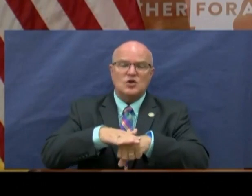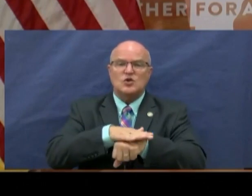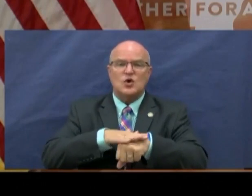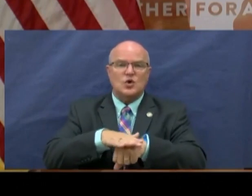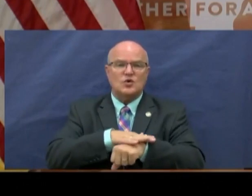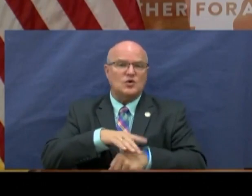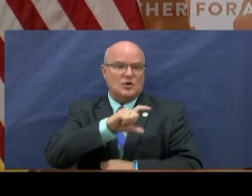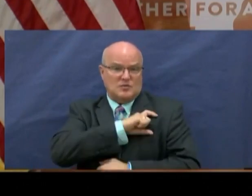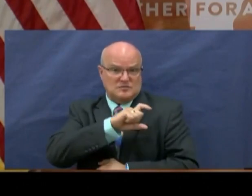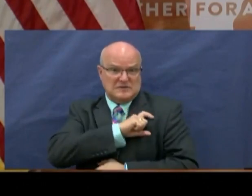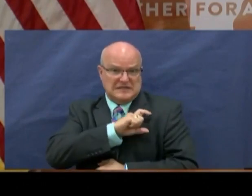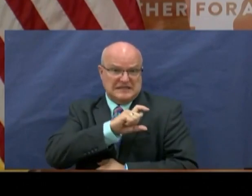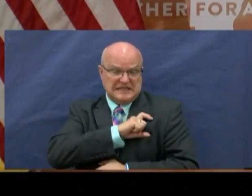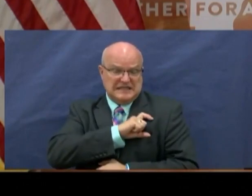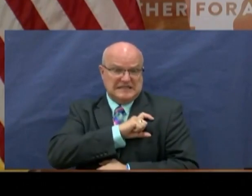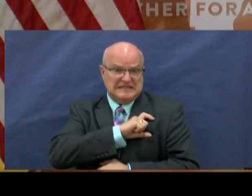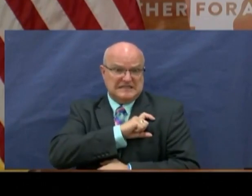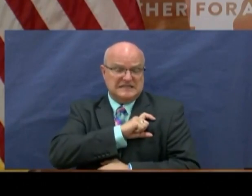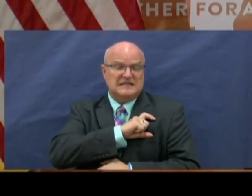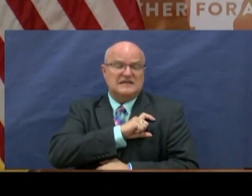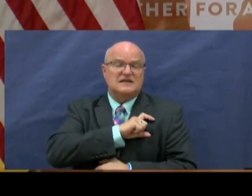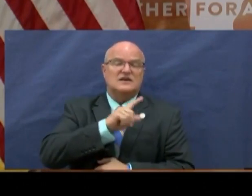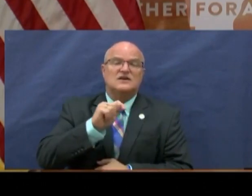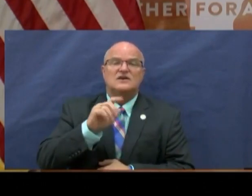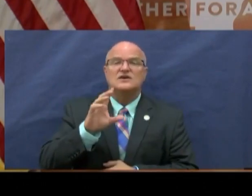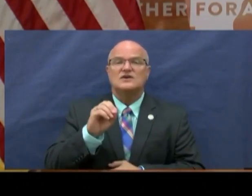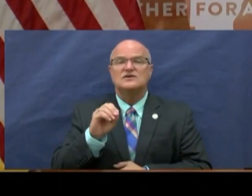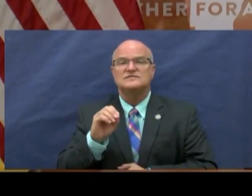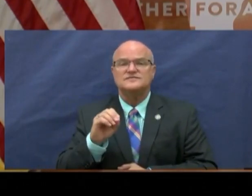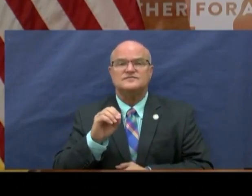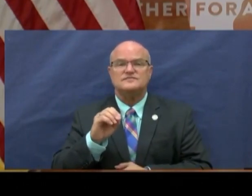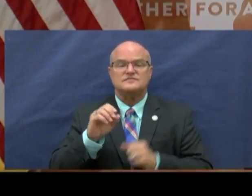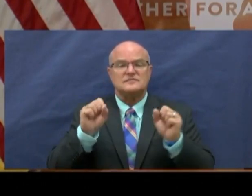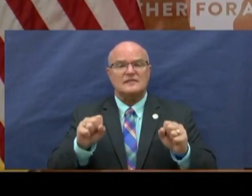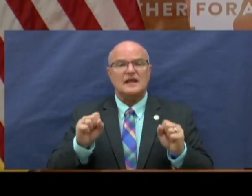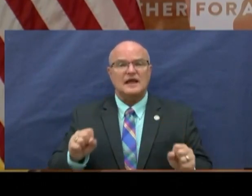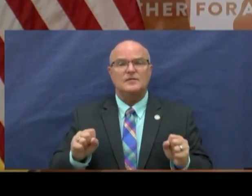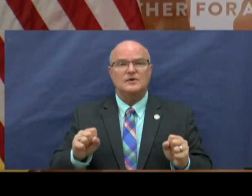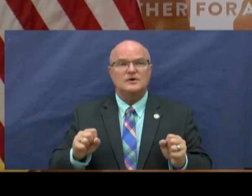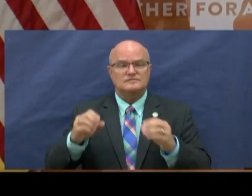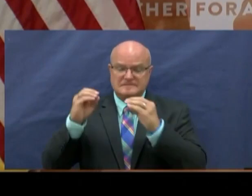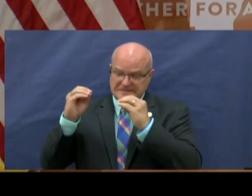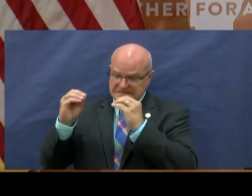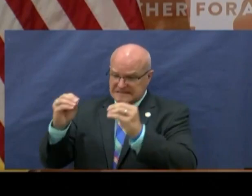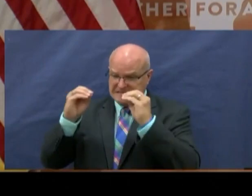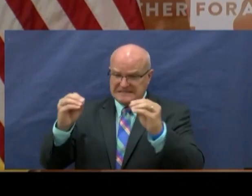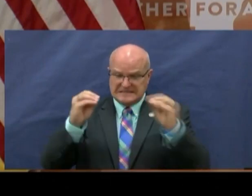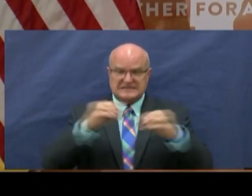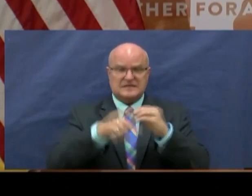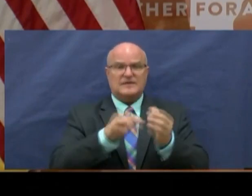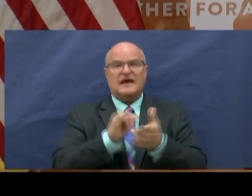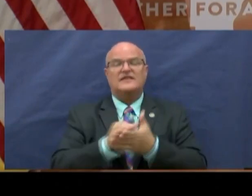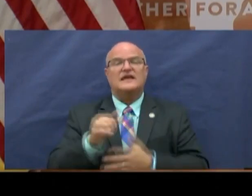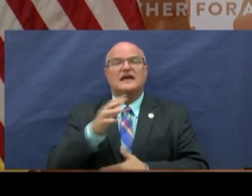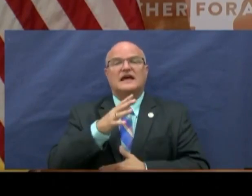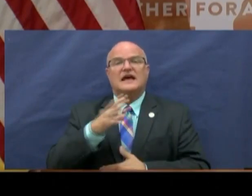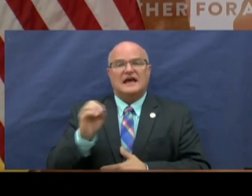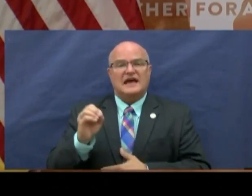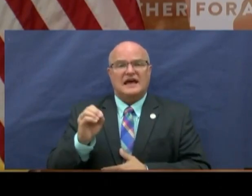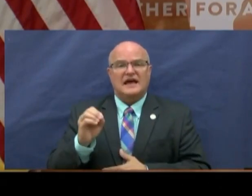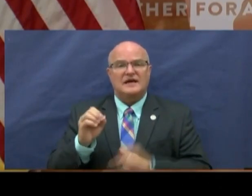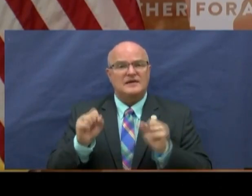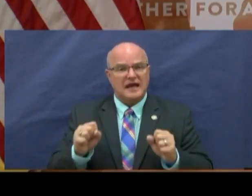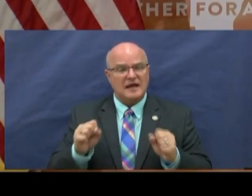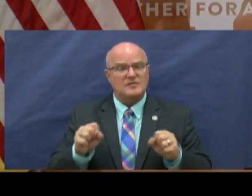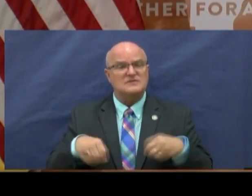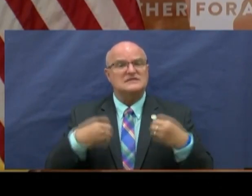enforcement by and large to be able to educate on that and to be able